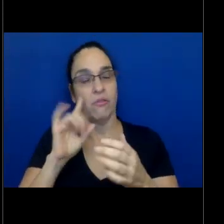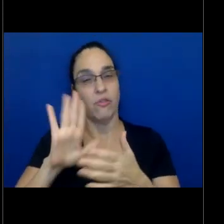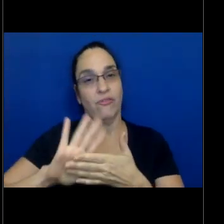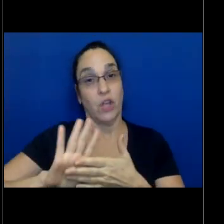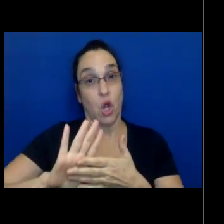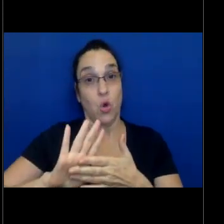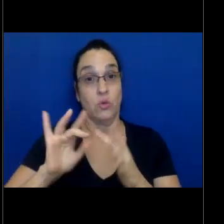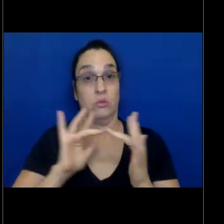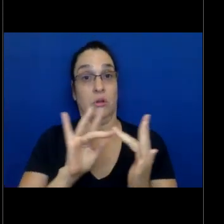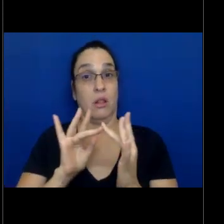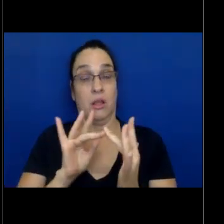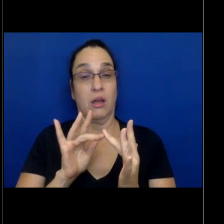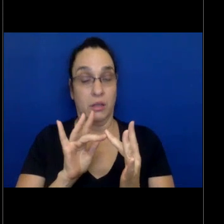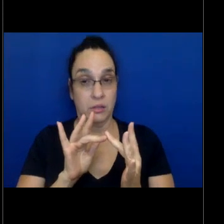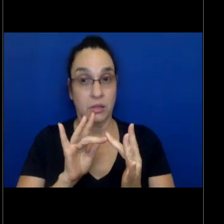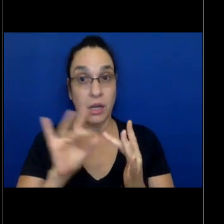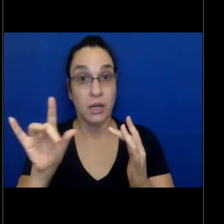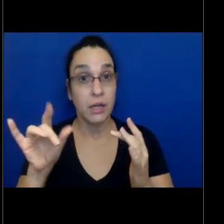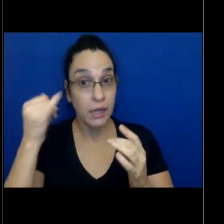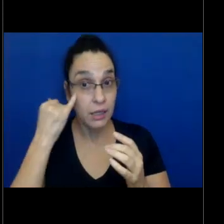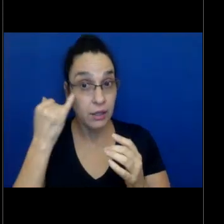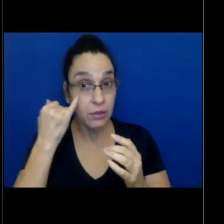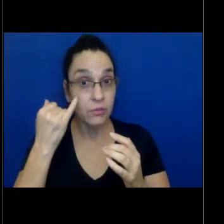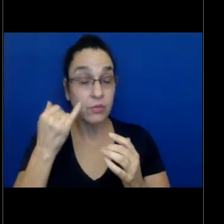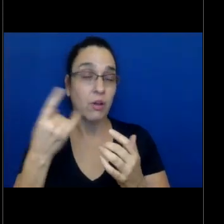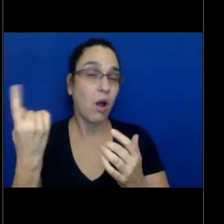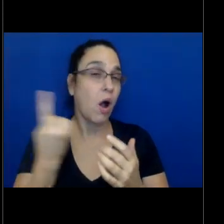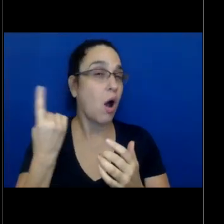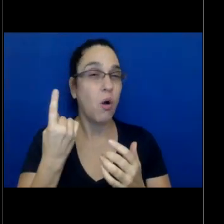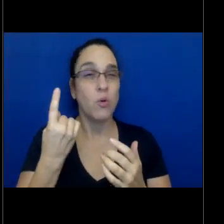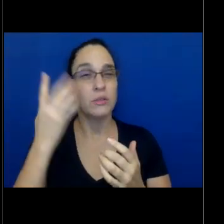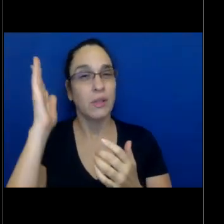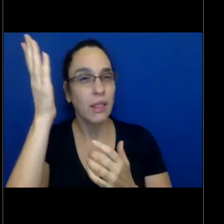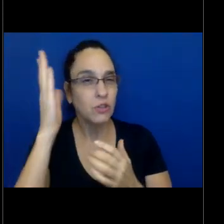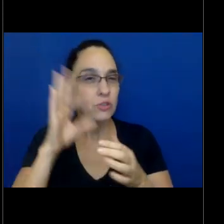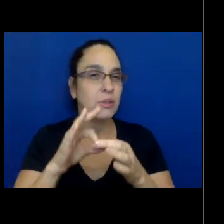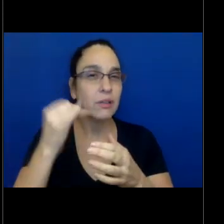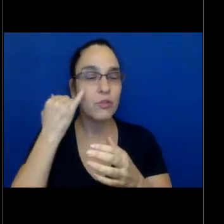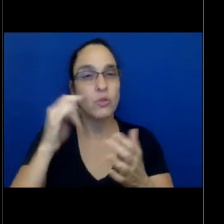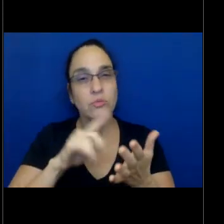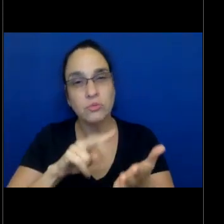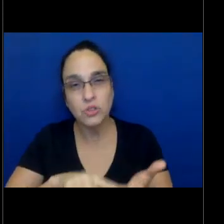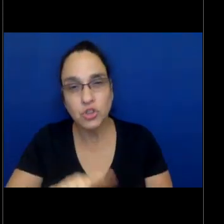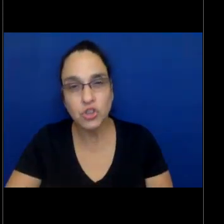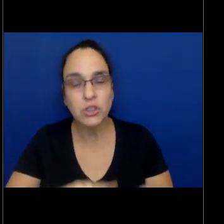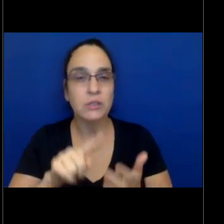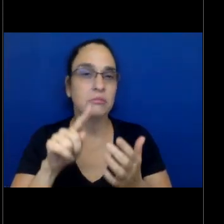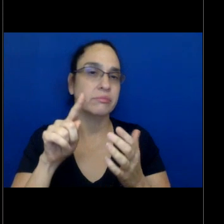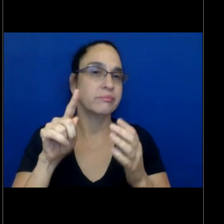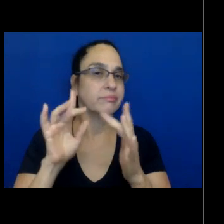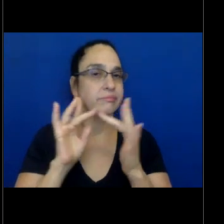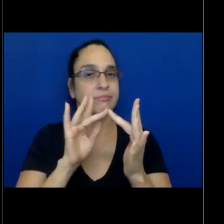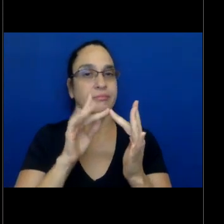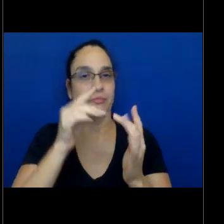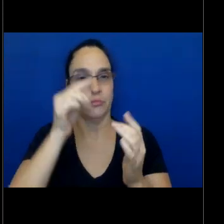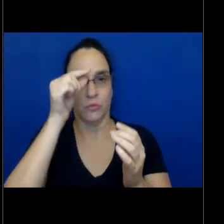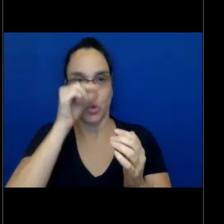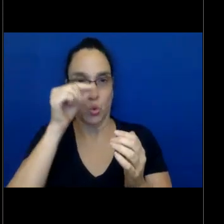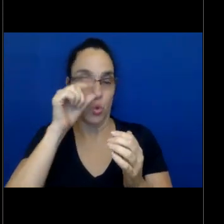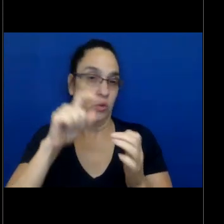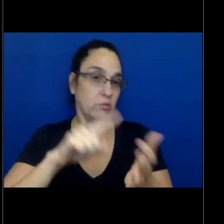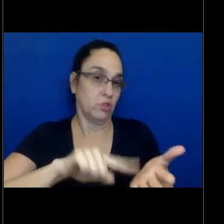And every year he would give a lecture on how to give talks. So you can, if you scan the QR code, you should be able to go to one of the web